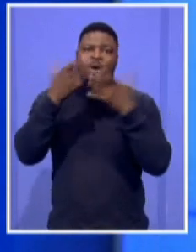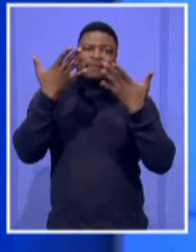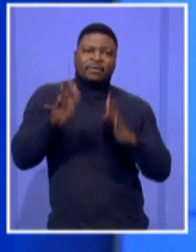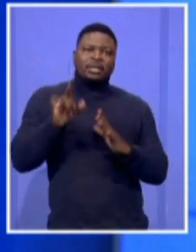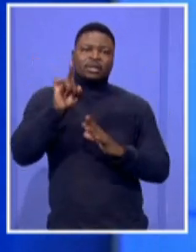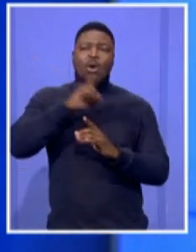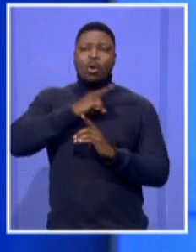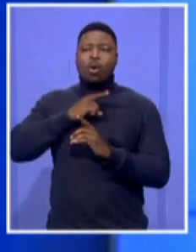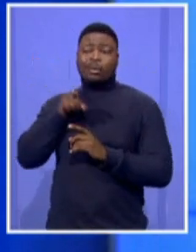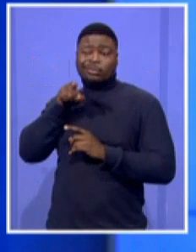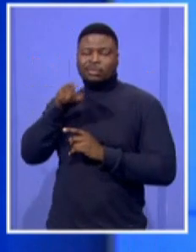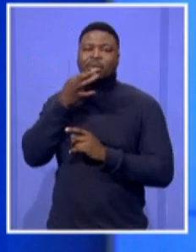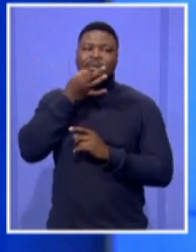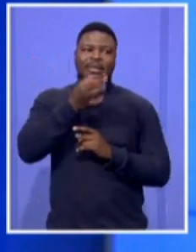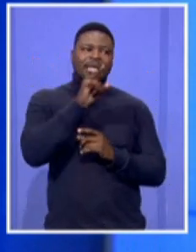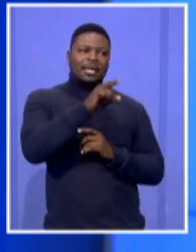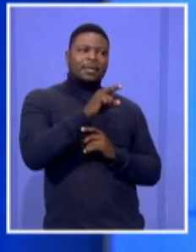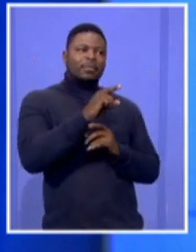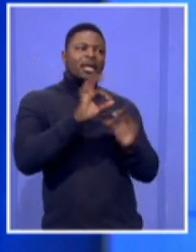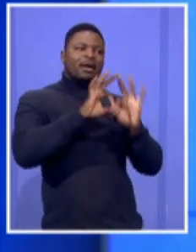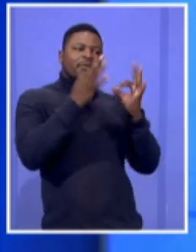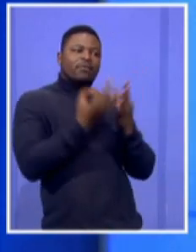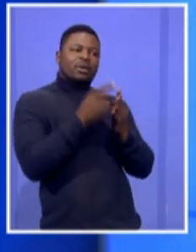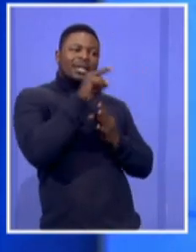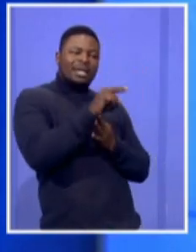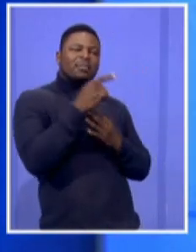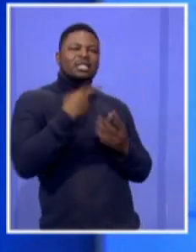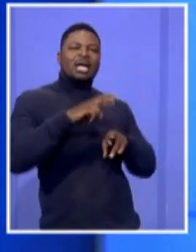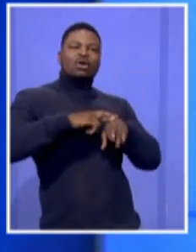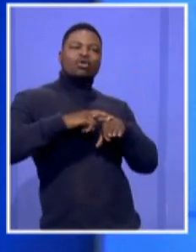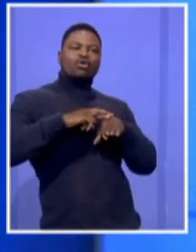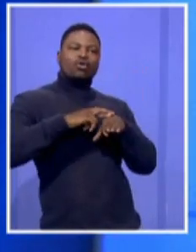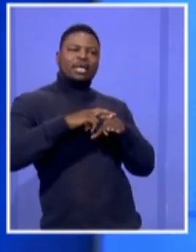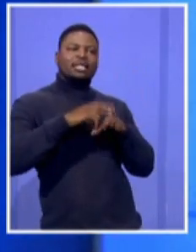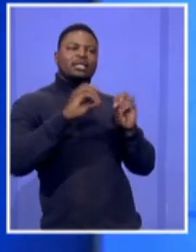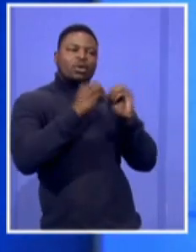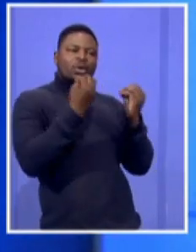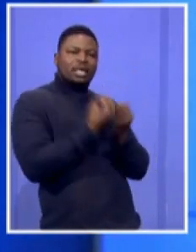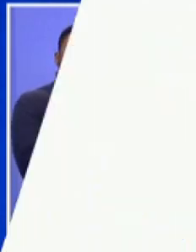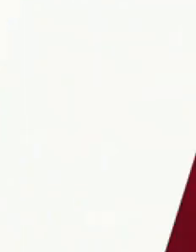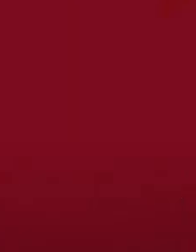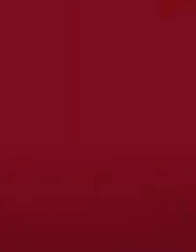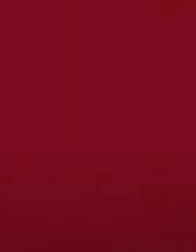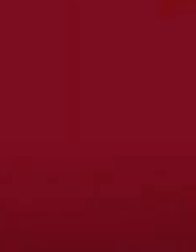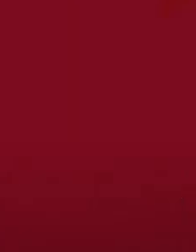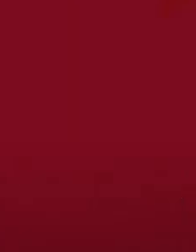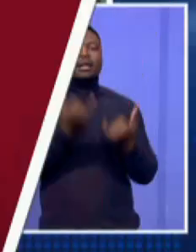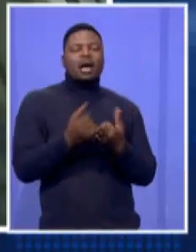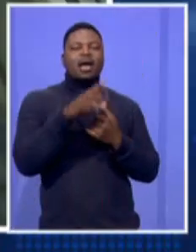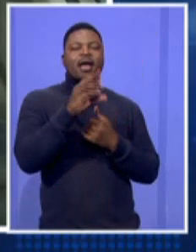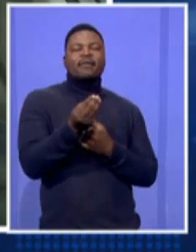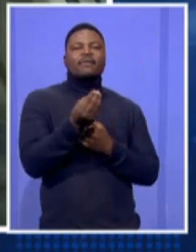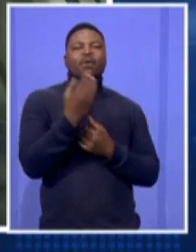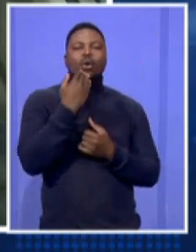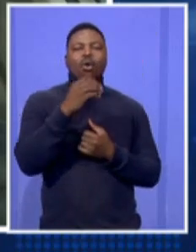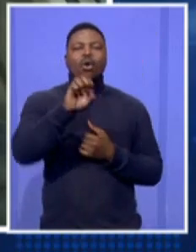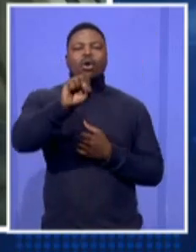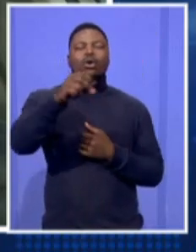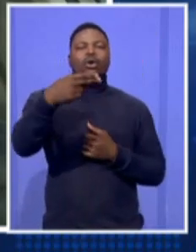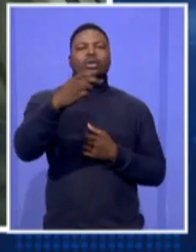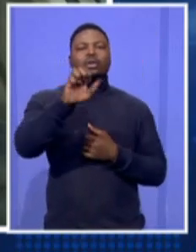racist organisation. For more on this, we're joined by ANC Gauteng PEC member Greg Schneemann, who is